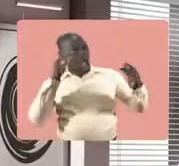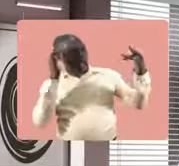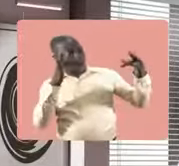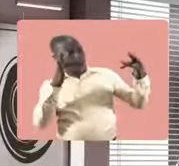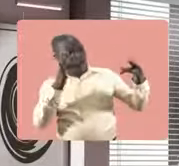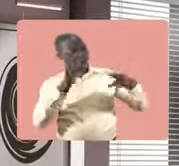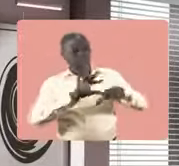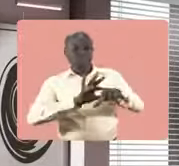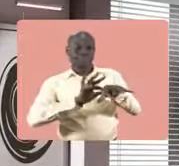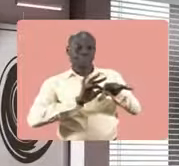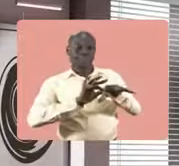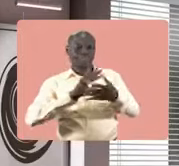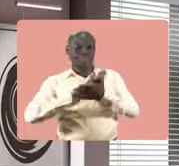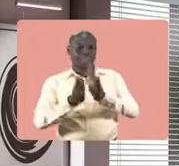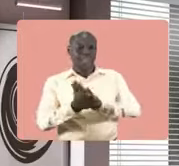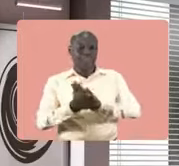eba ebeye na ho oden.